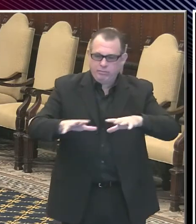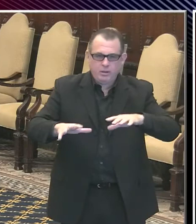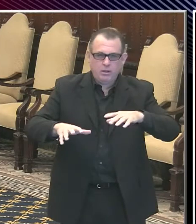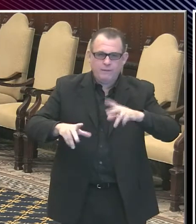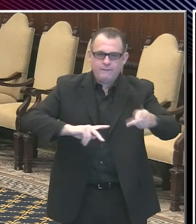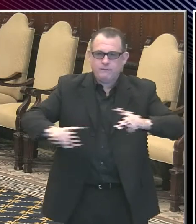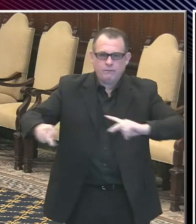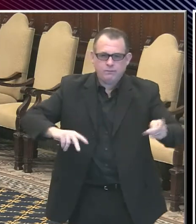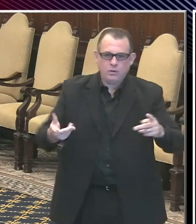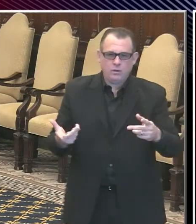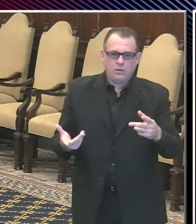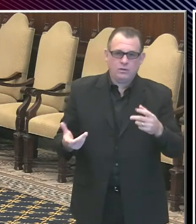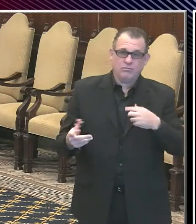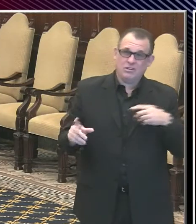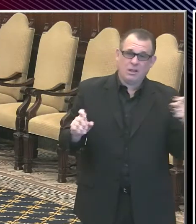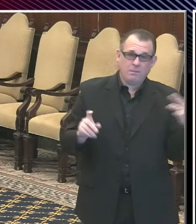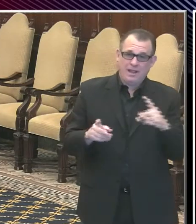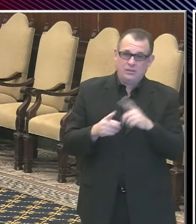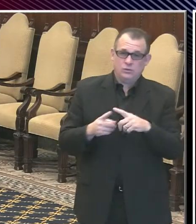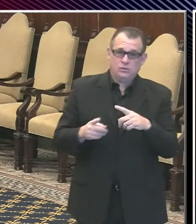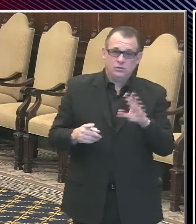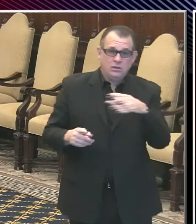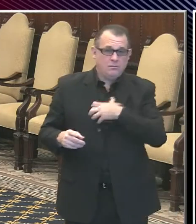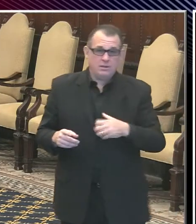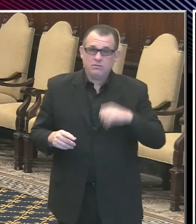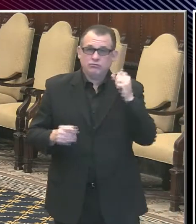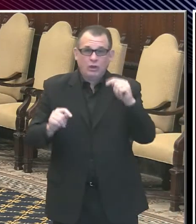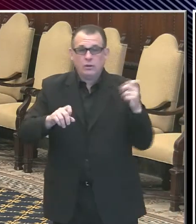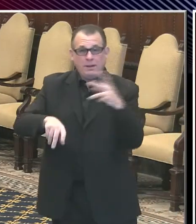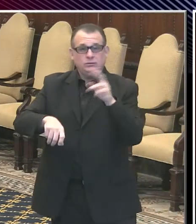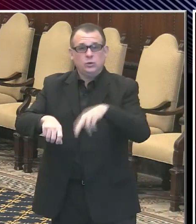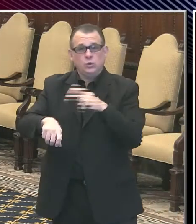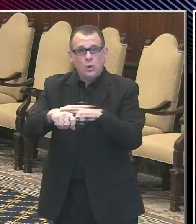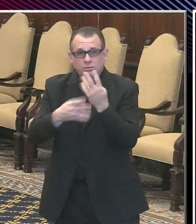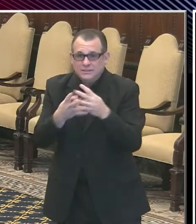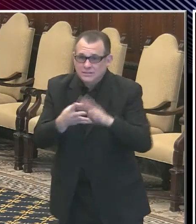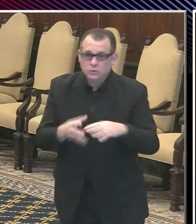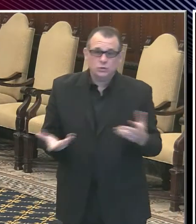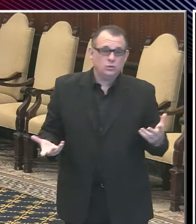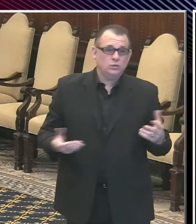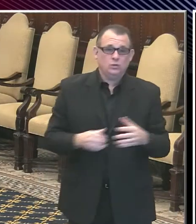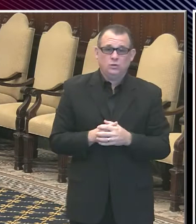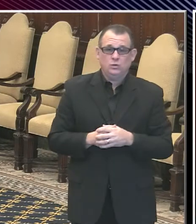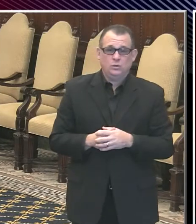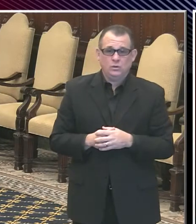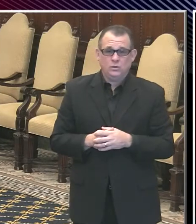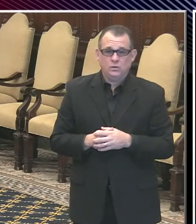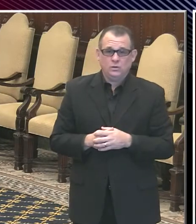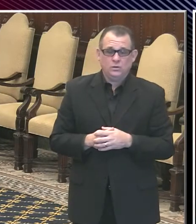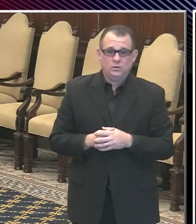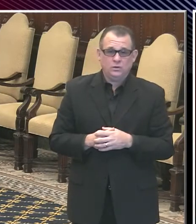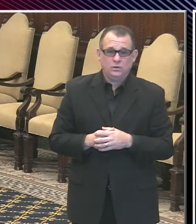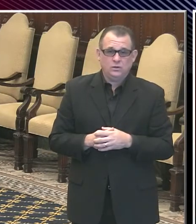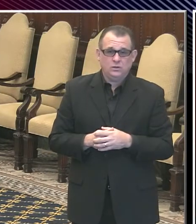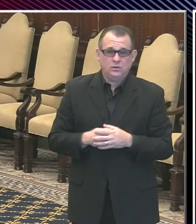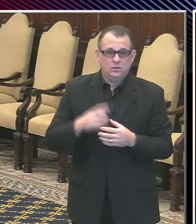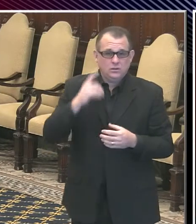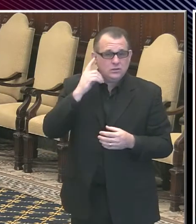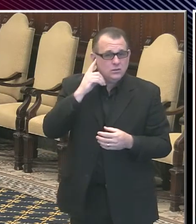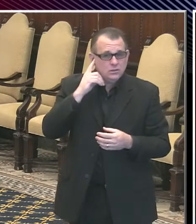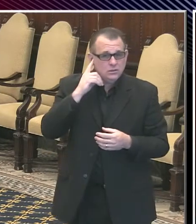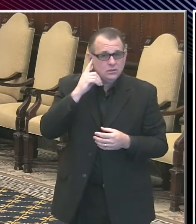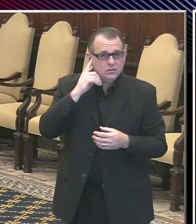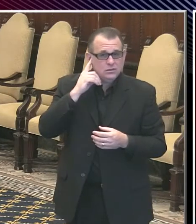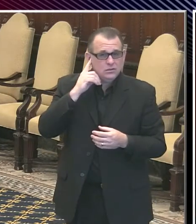back to somewhat normal with normal schedules, and we're with our new budget does not have